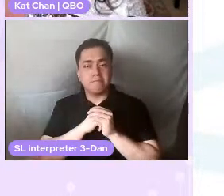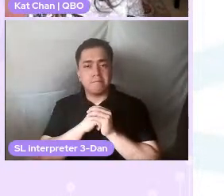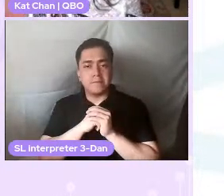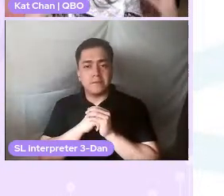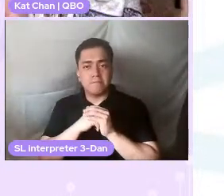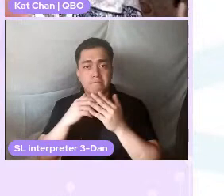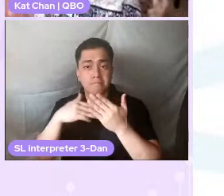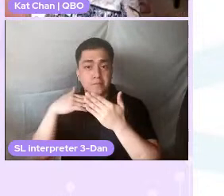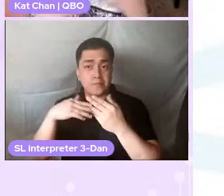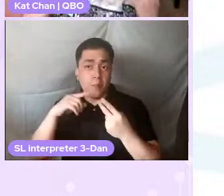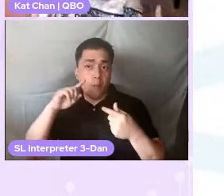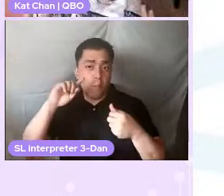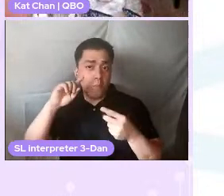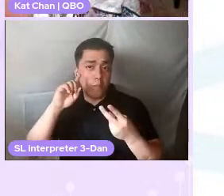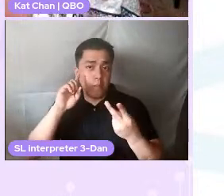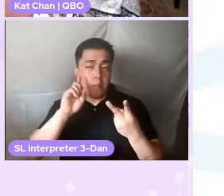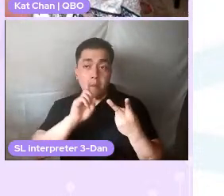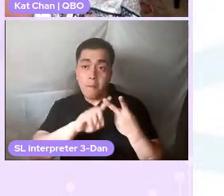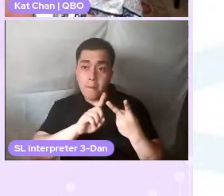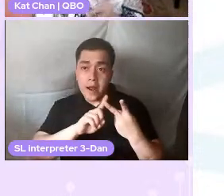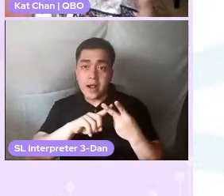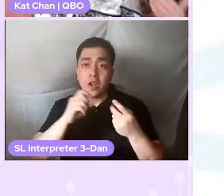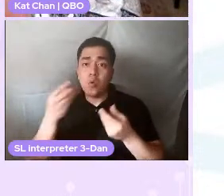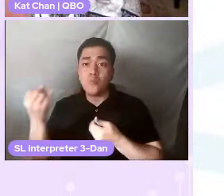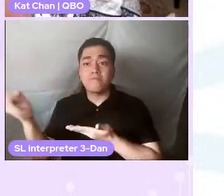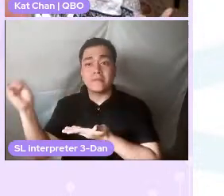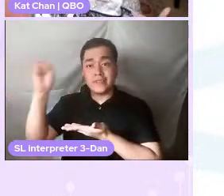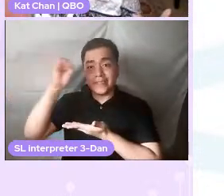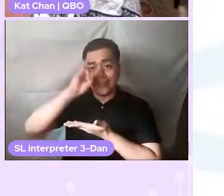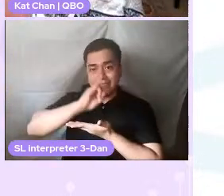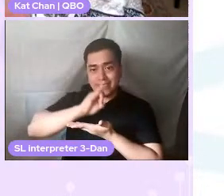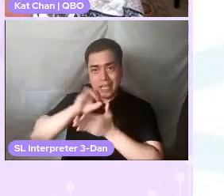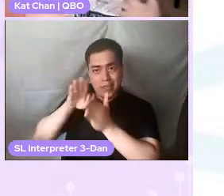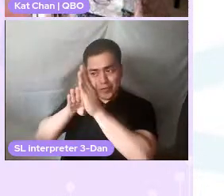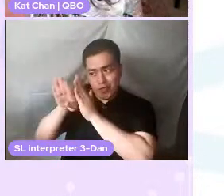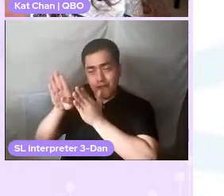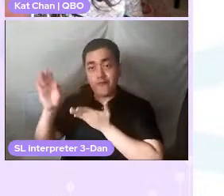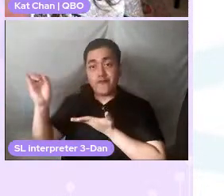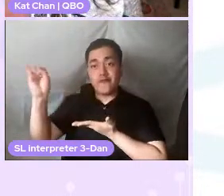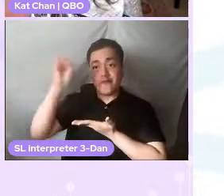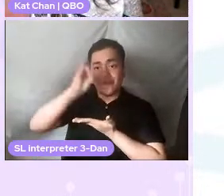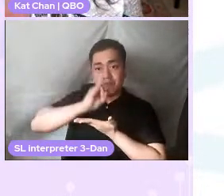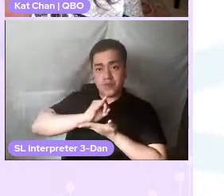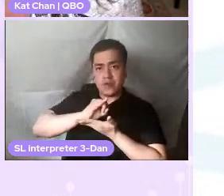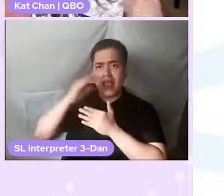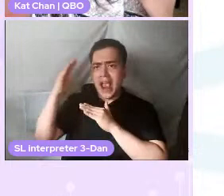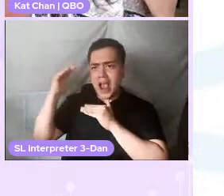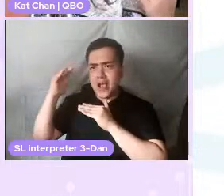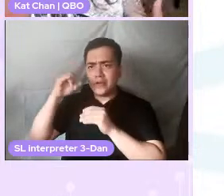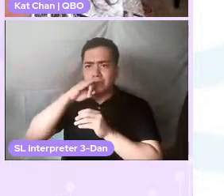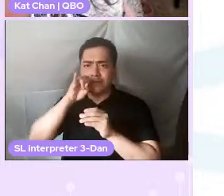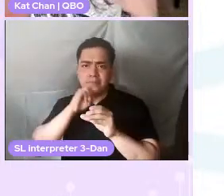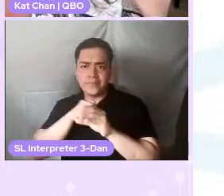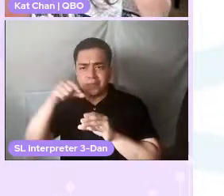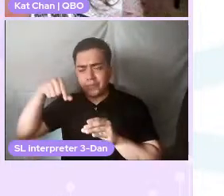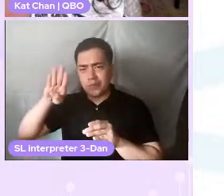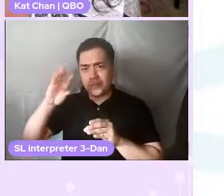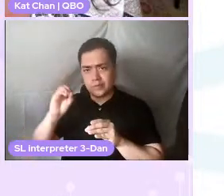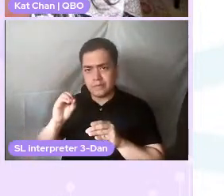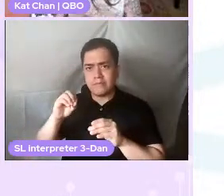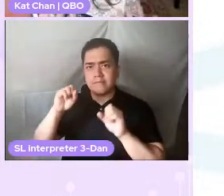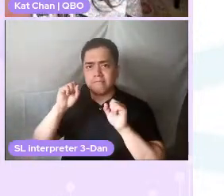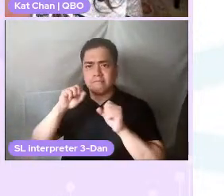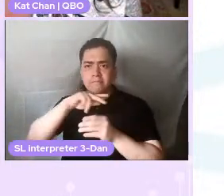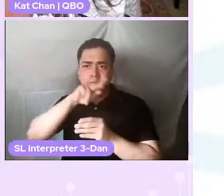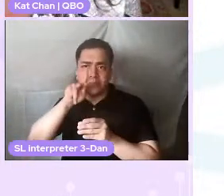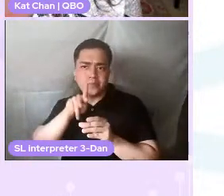thing is we want to develop and invest in startups. So once you've decided to do that, we hope you'll join us at Kubo and like you actually participate in